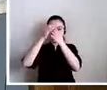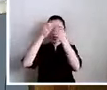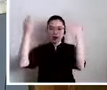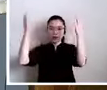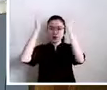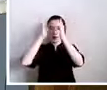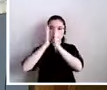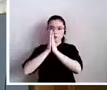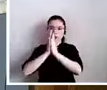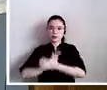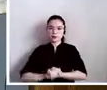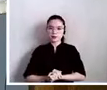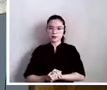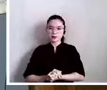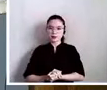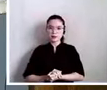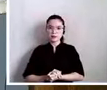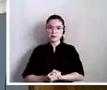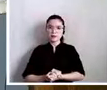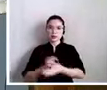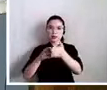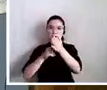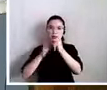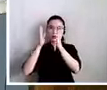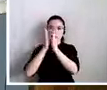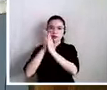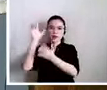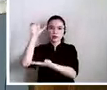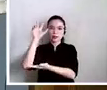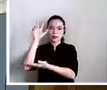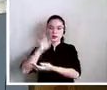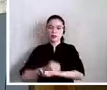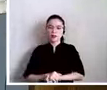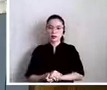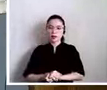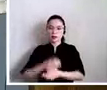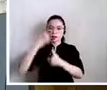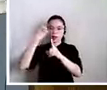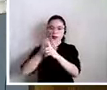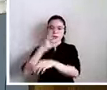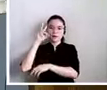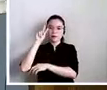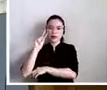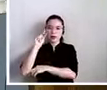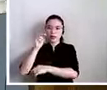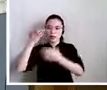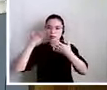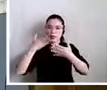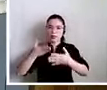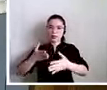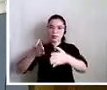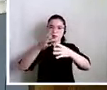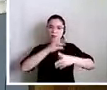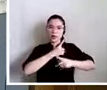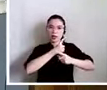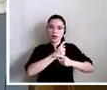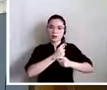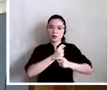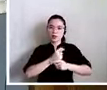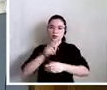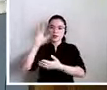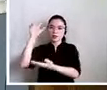Amen. Supplications to Santo Niño. In every need, let us come to you with humble trust. Santo Niño,